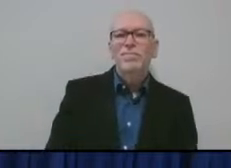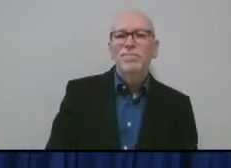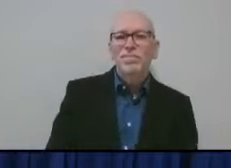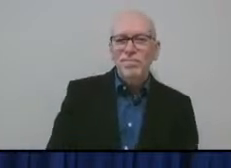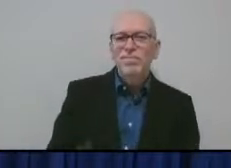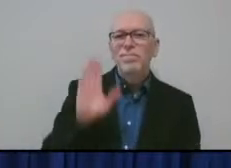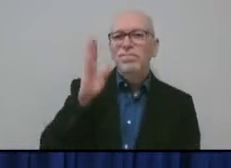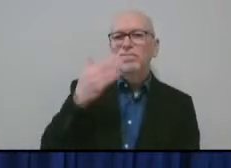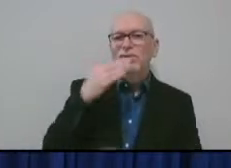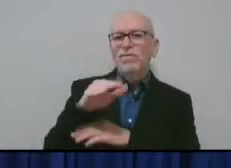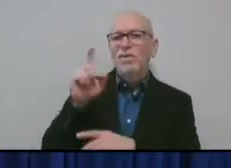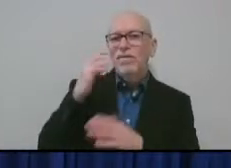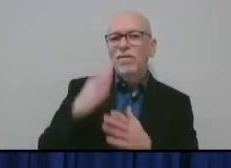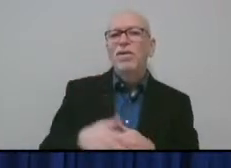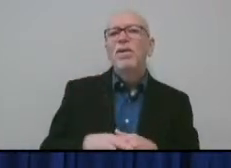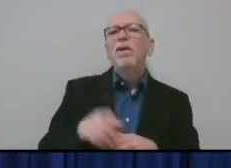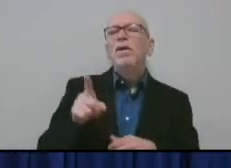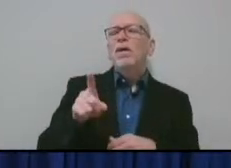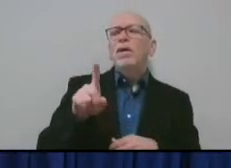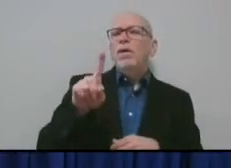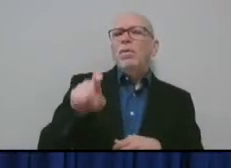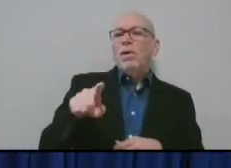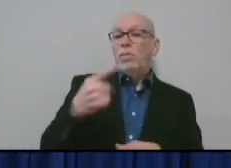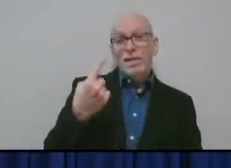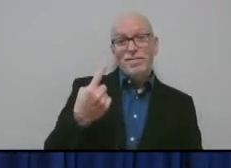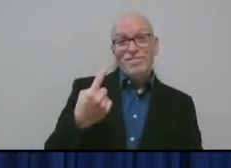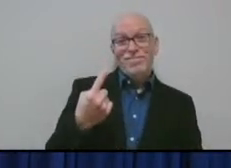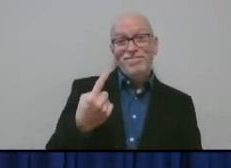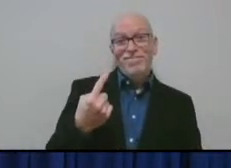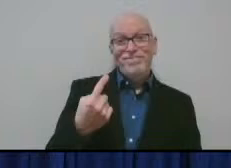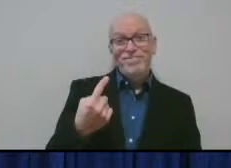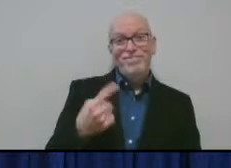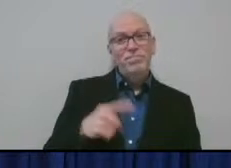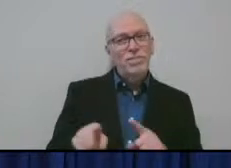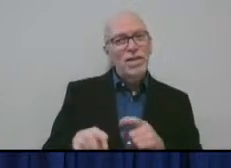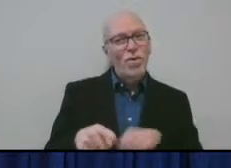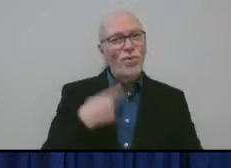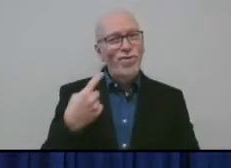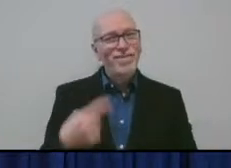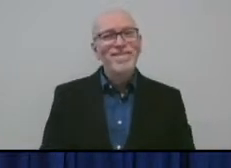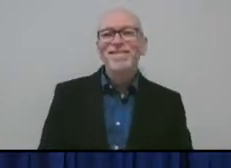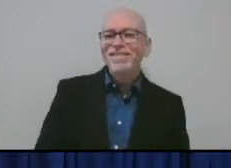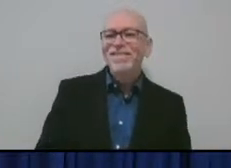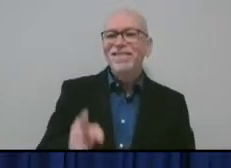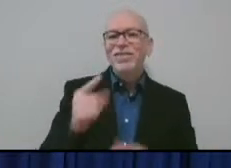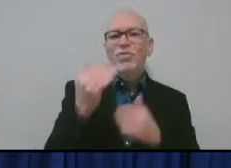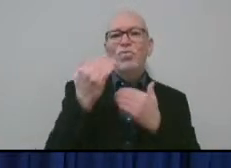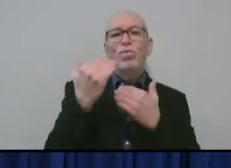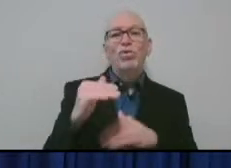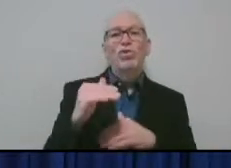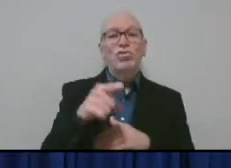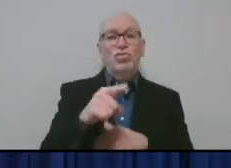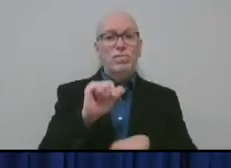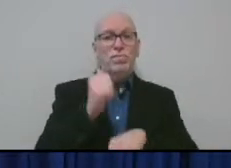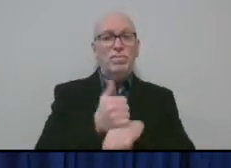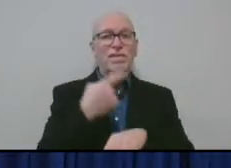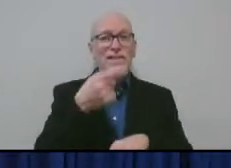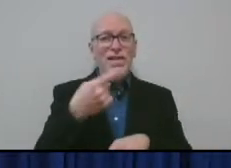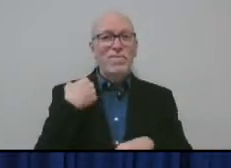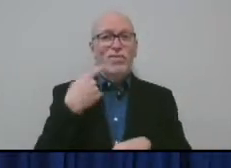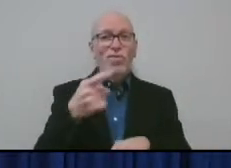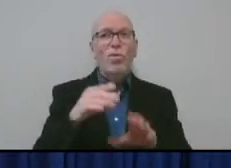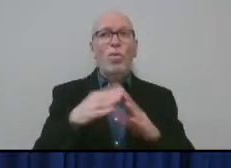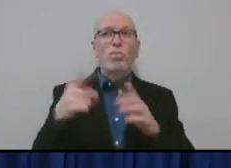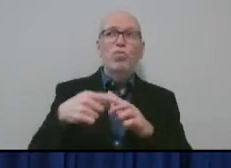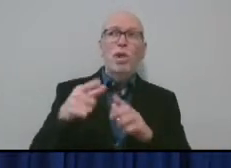Good afternoon, Governor. The question is only one, but it's kind of long. So the restrictions you've said before, you're open to legislative